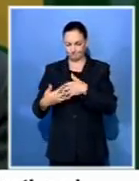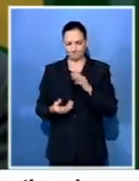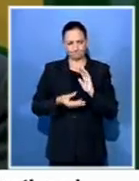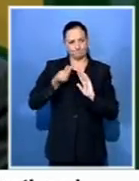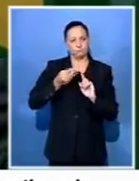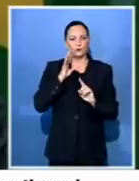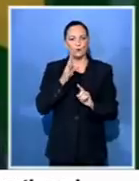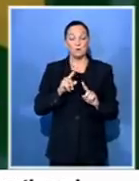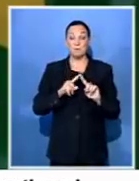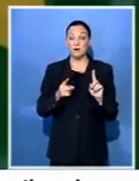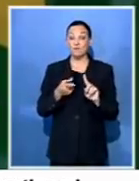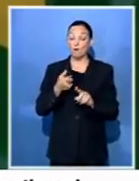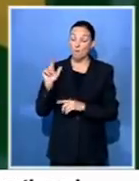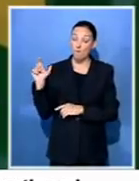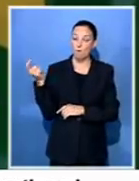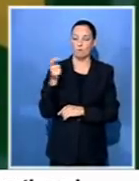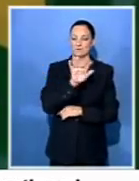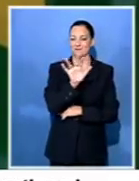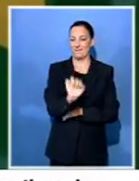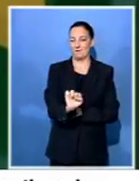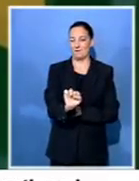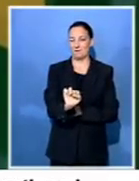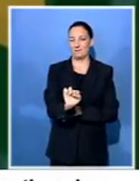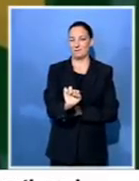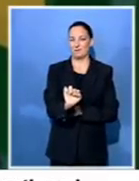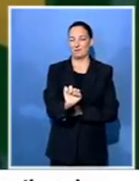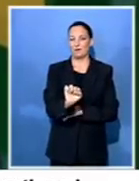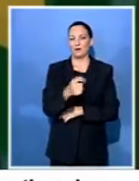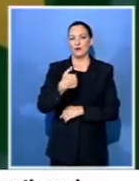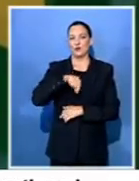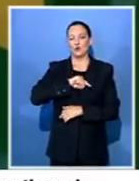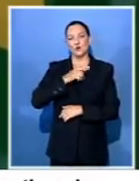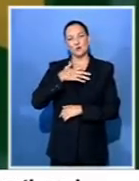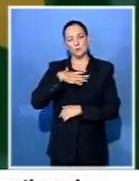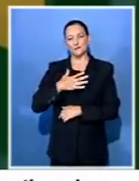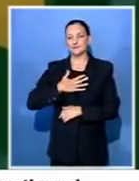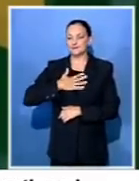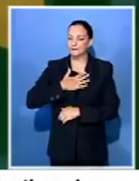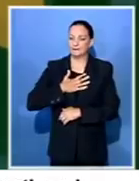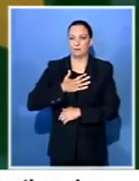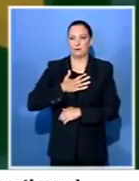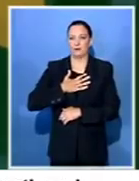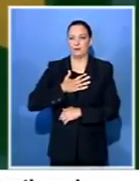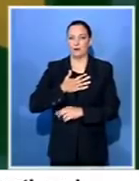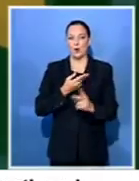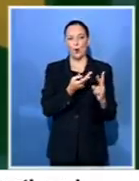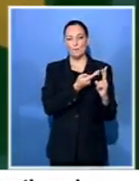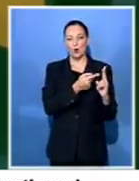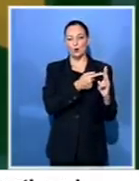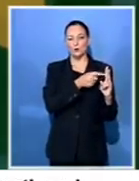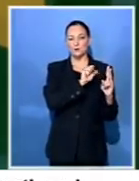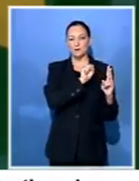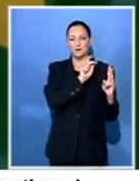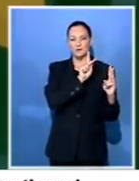On behalf of all South Africans, we extend our profound sympathies to both the Skweyiya and